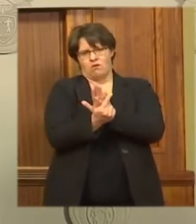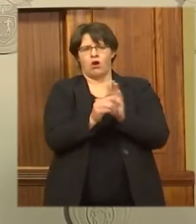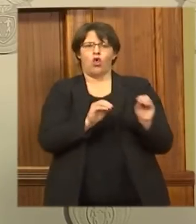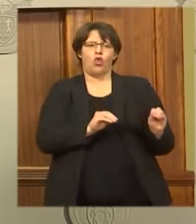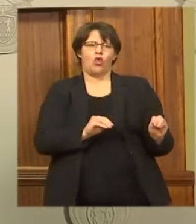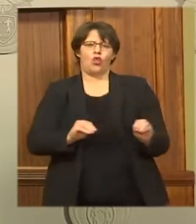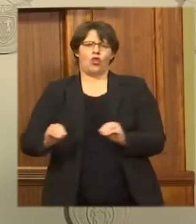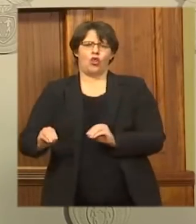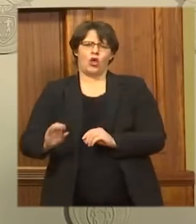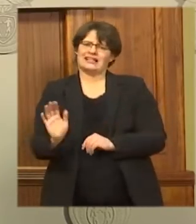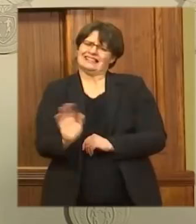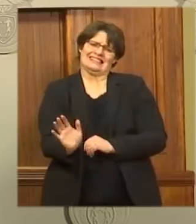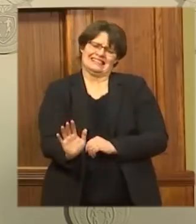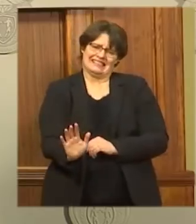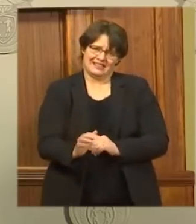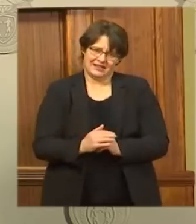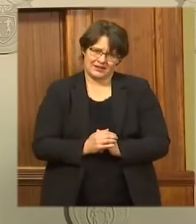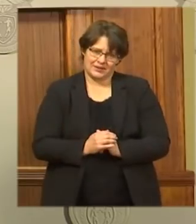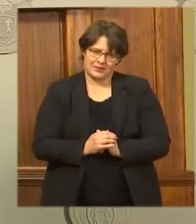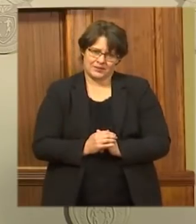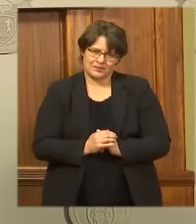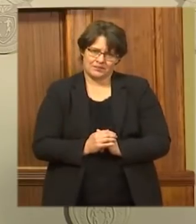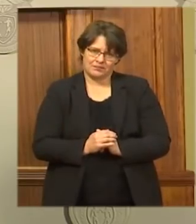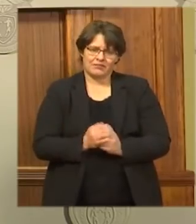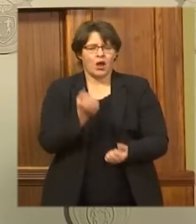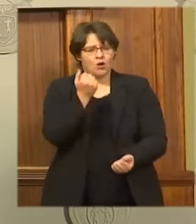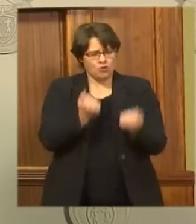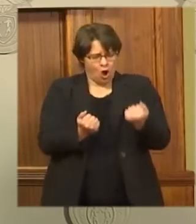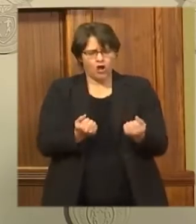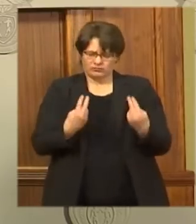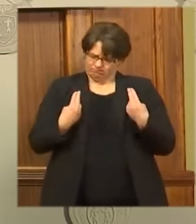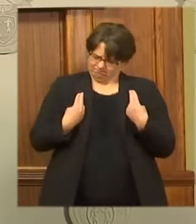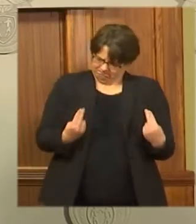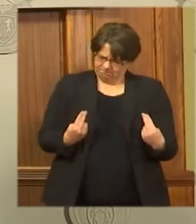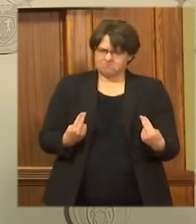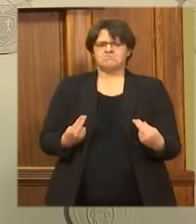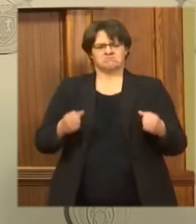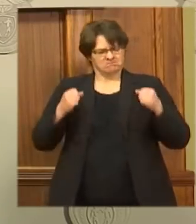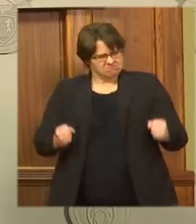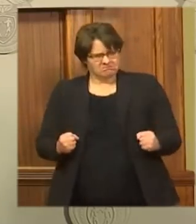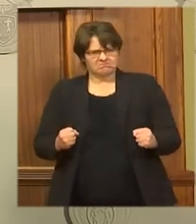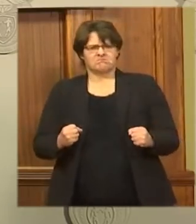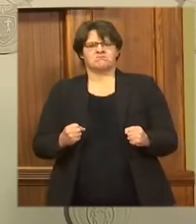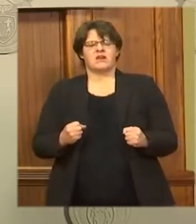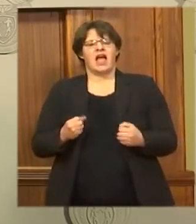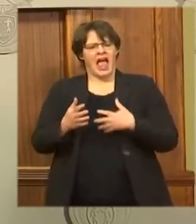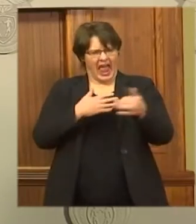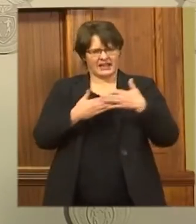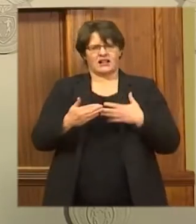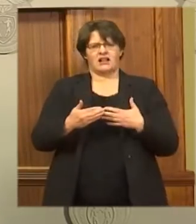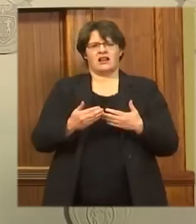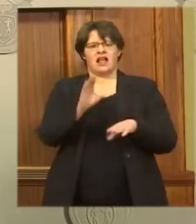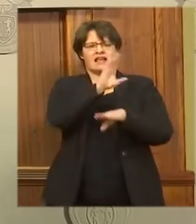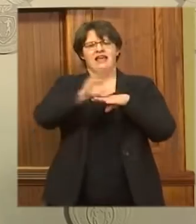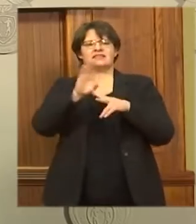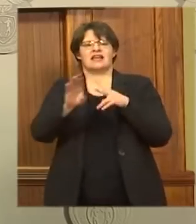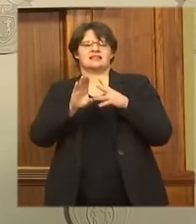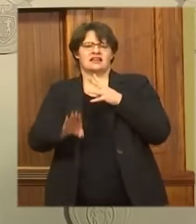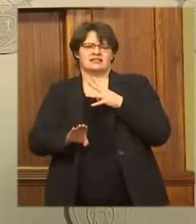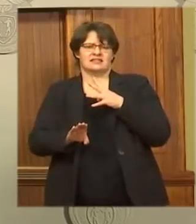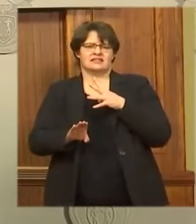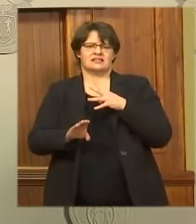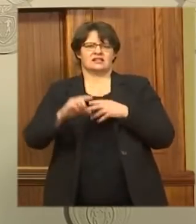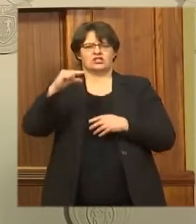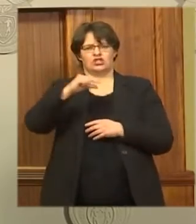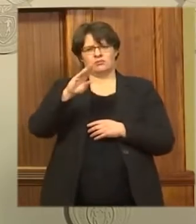much delay. Our courts have been firm in dealing with cases of gender-based violence. Even during